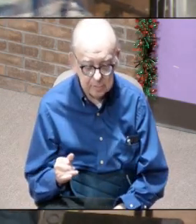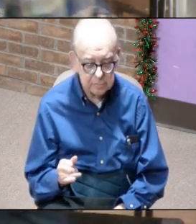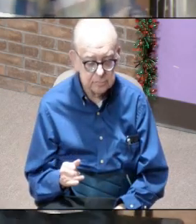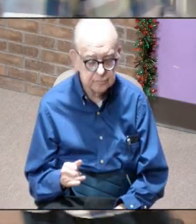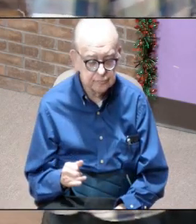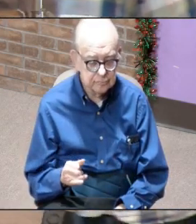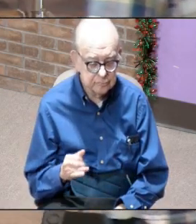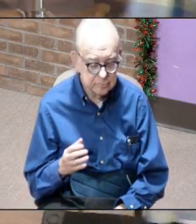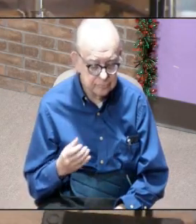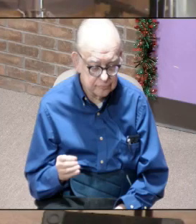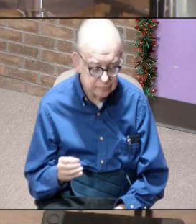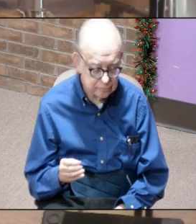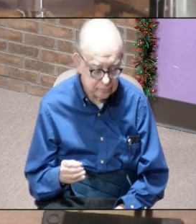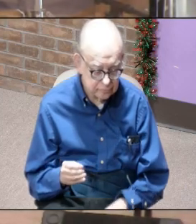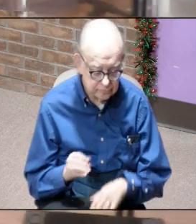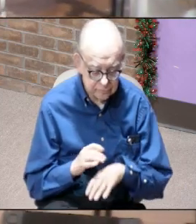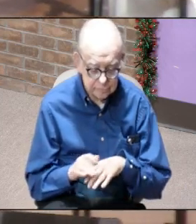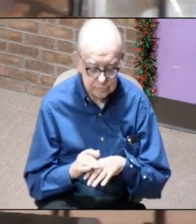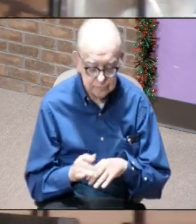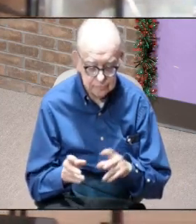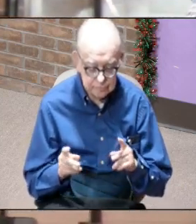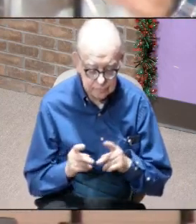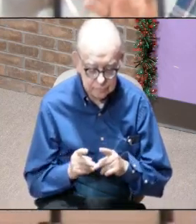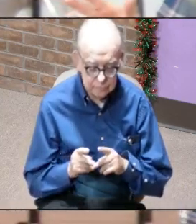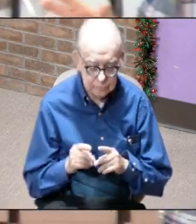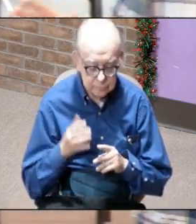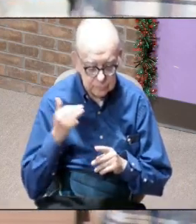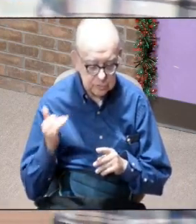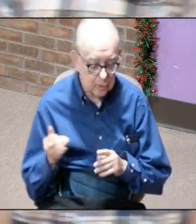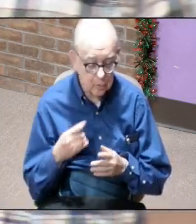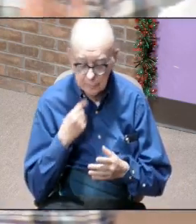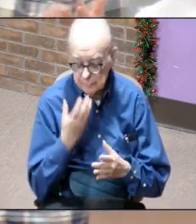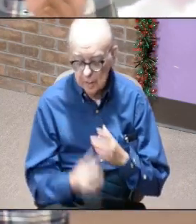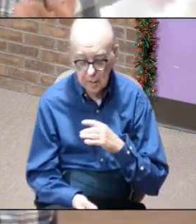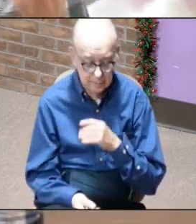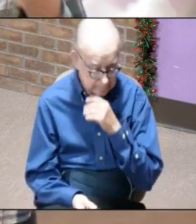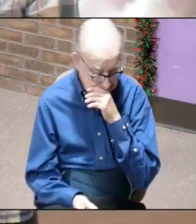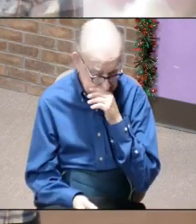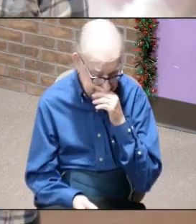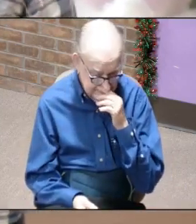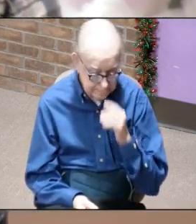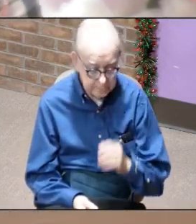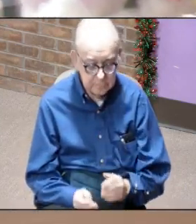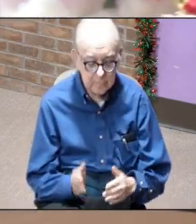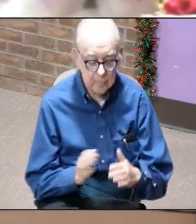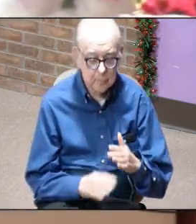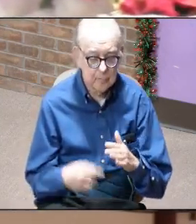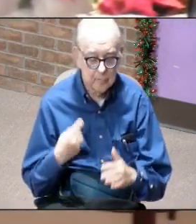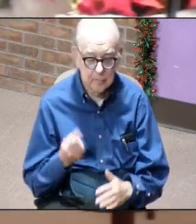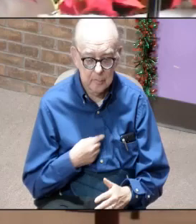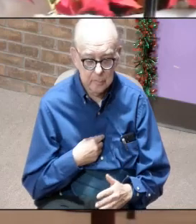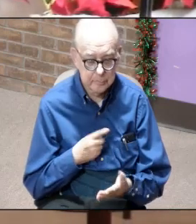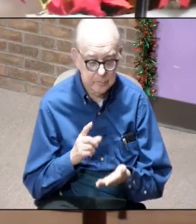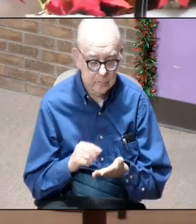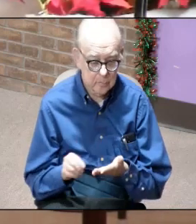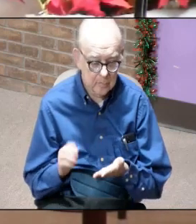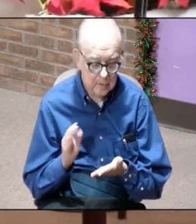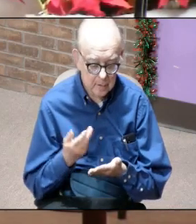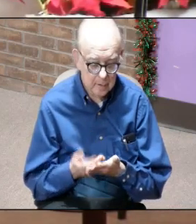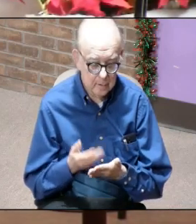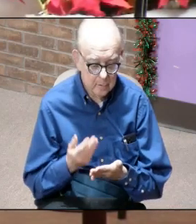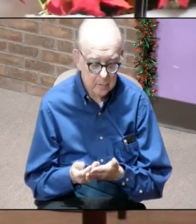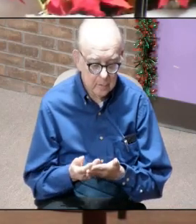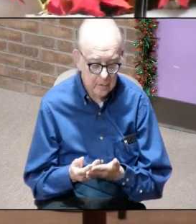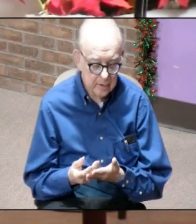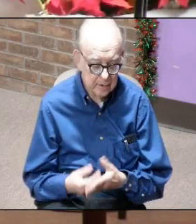Knox. It's an empty vault. The gold is gone. And basically, we are printing money that is